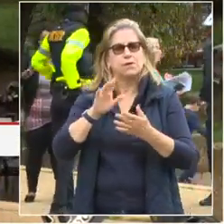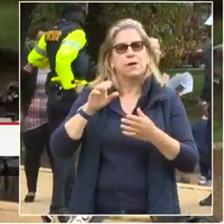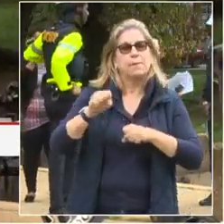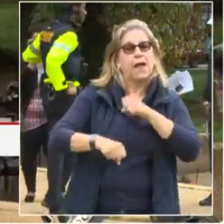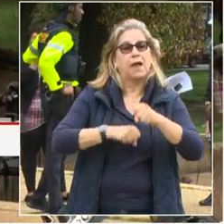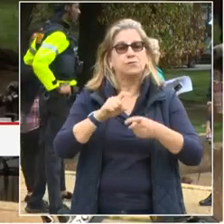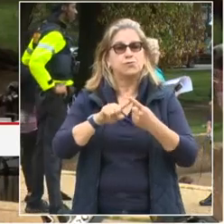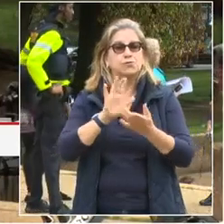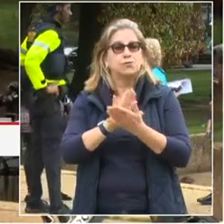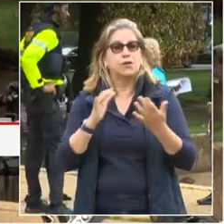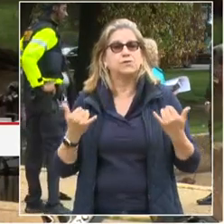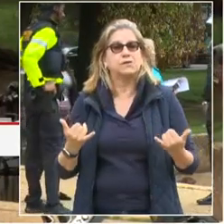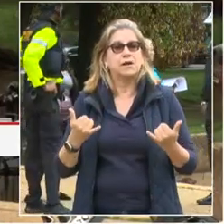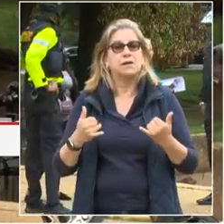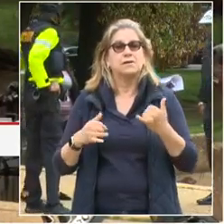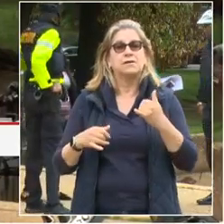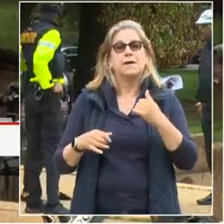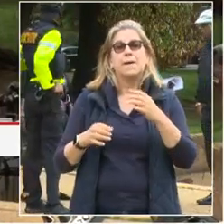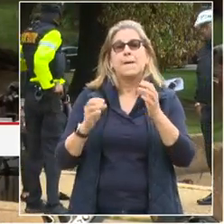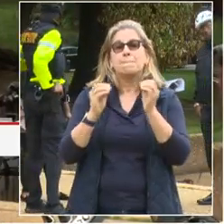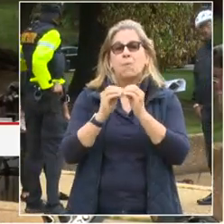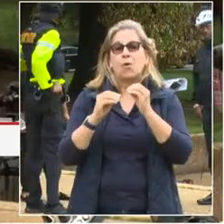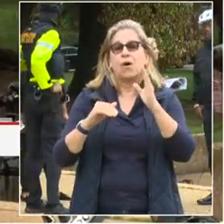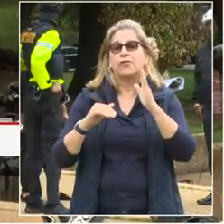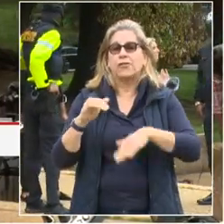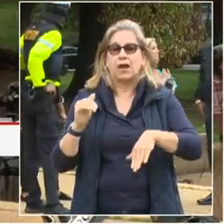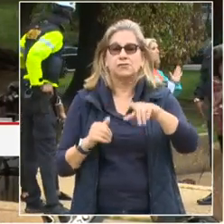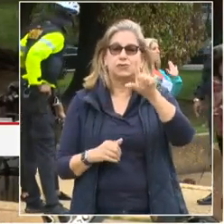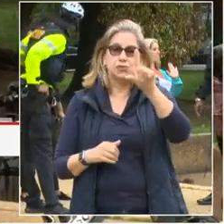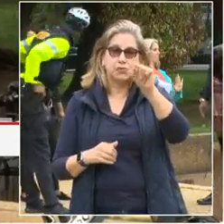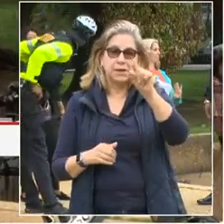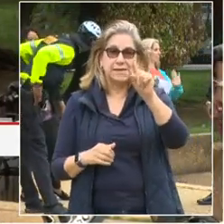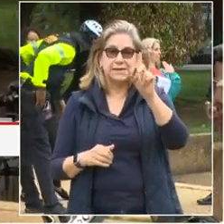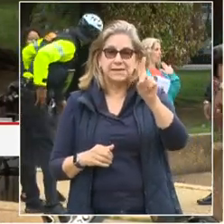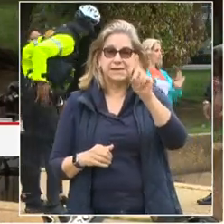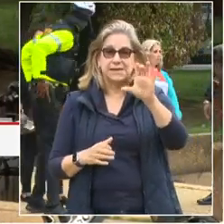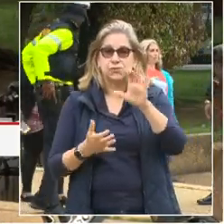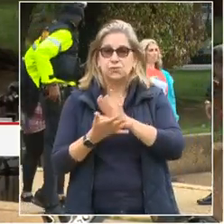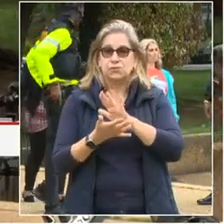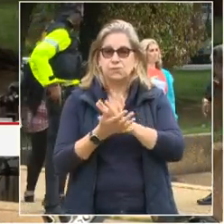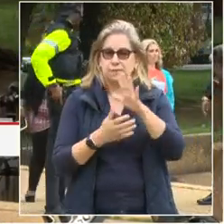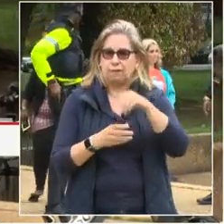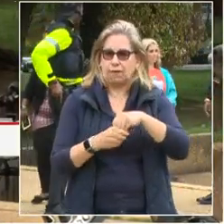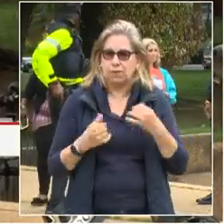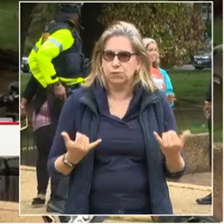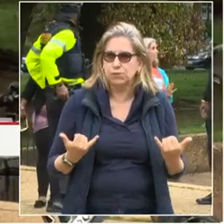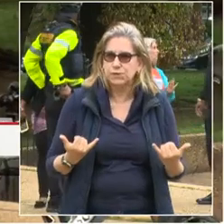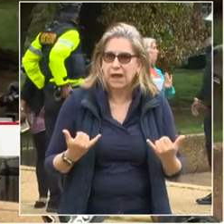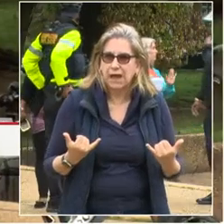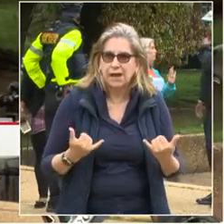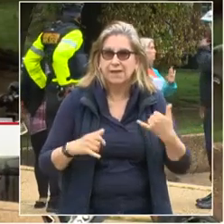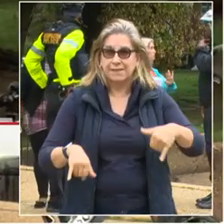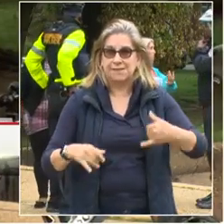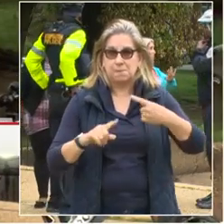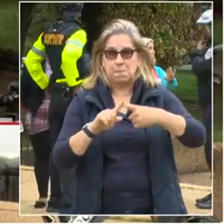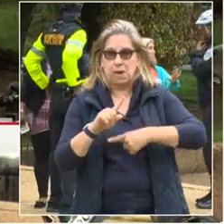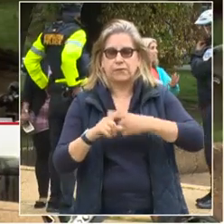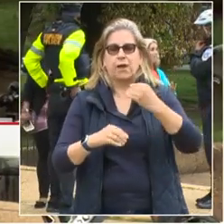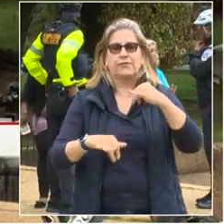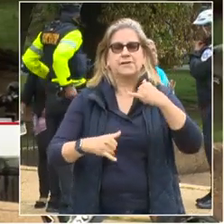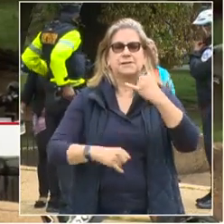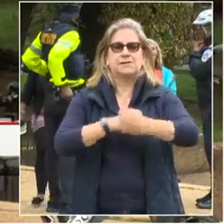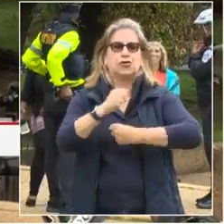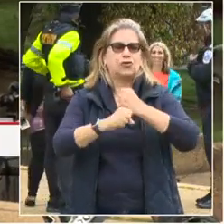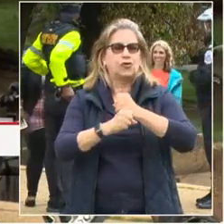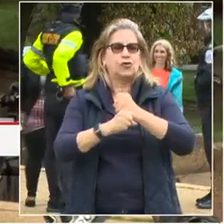D.C. schools are participating in the Bike to School Day today during this month and this year. Improving bicycle and